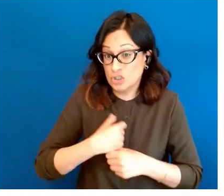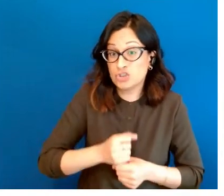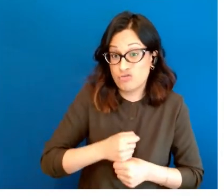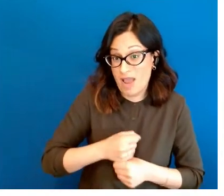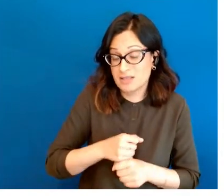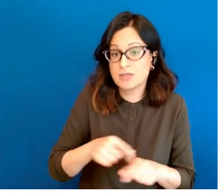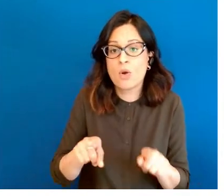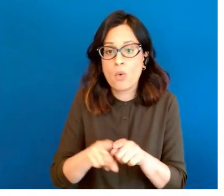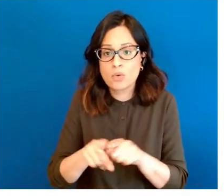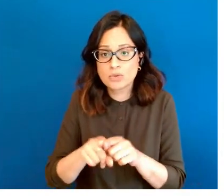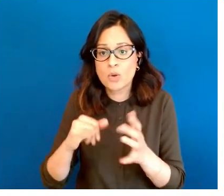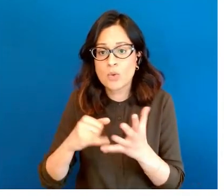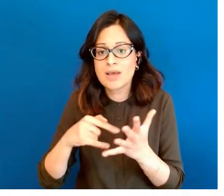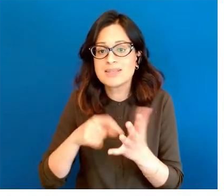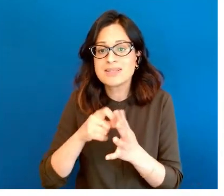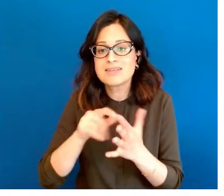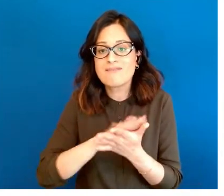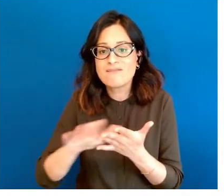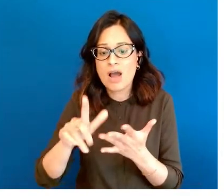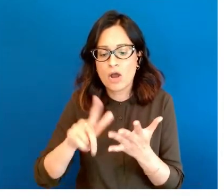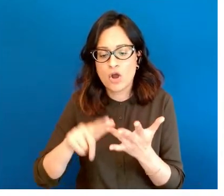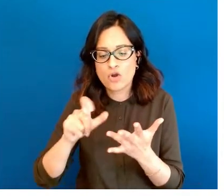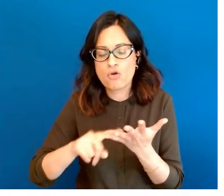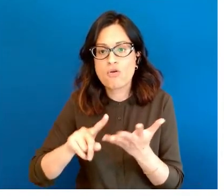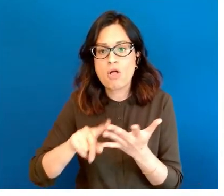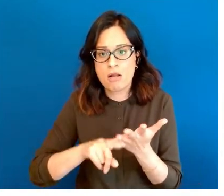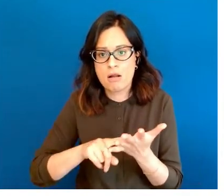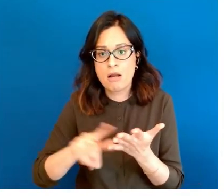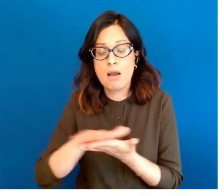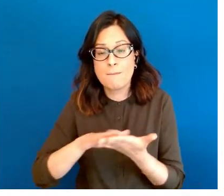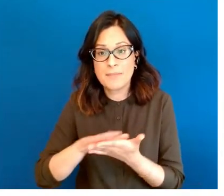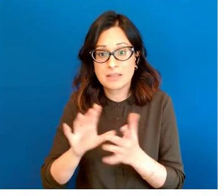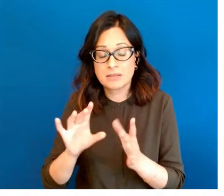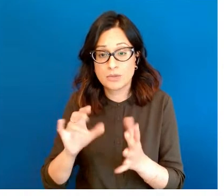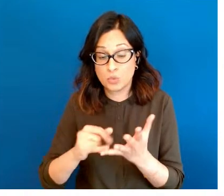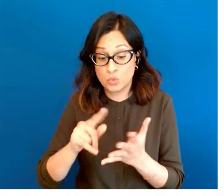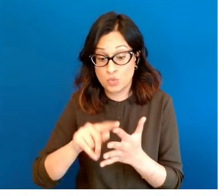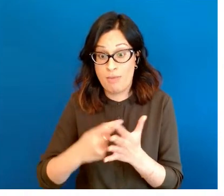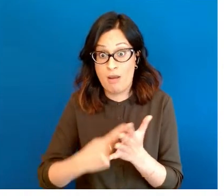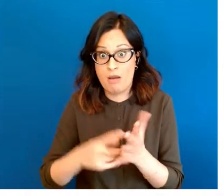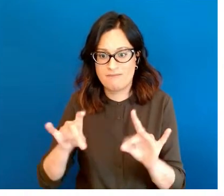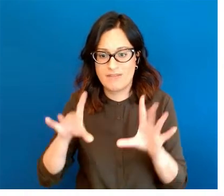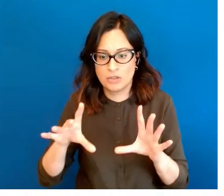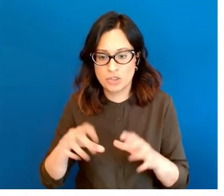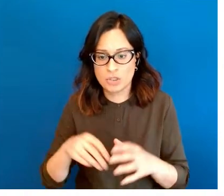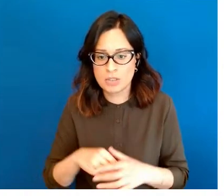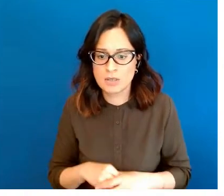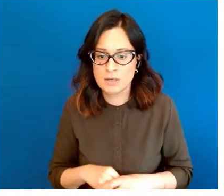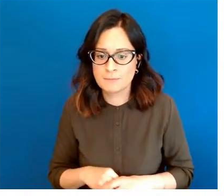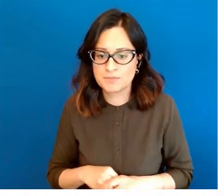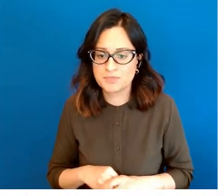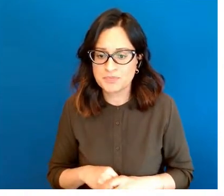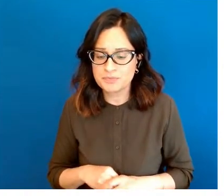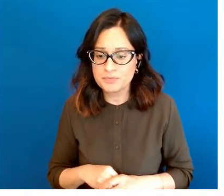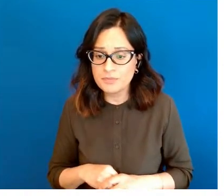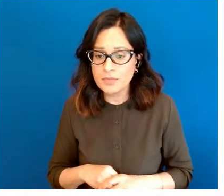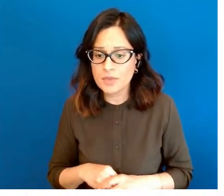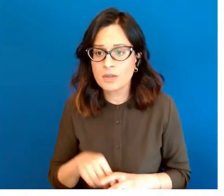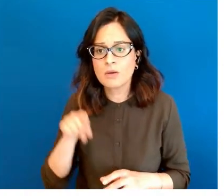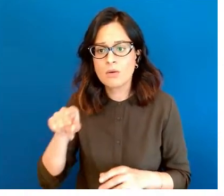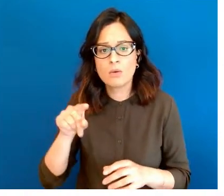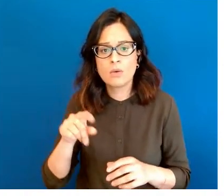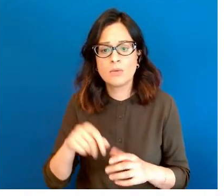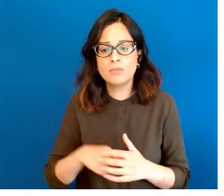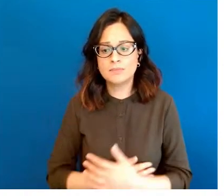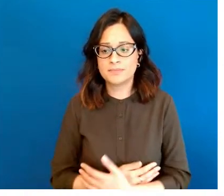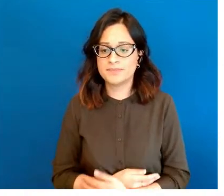staphylococcal superinfection rather than food allergy. Thank you. I've got another one here about kind of a low